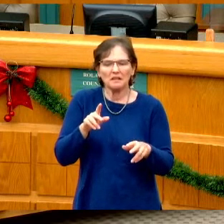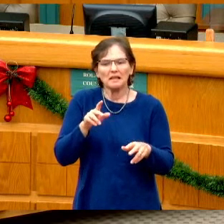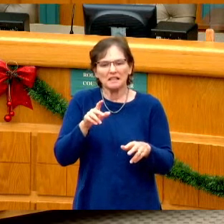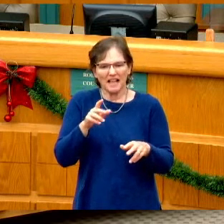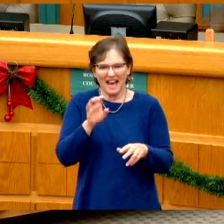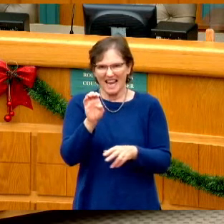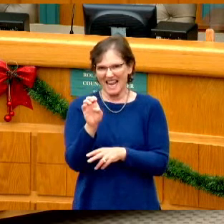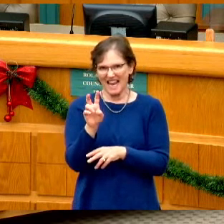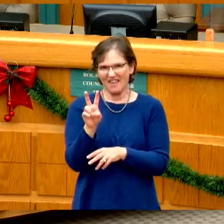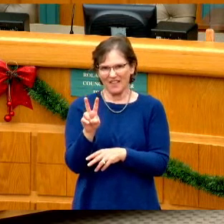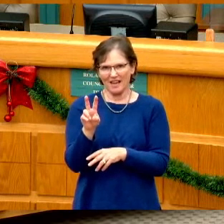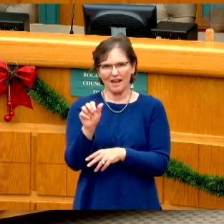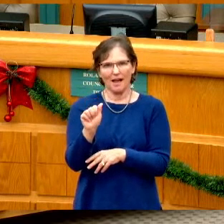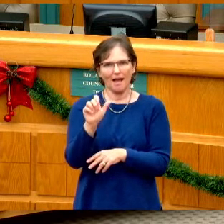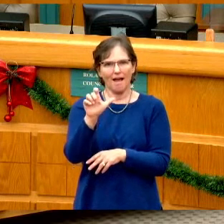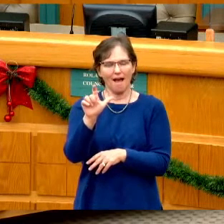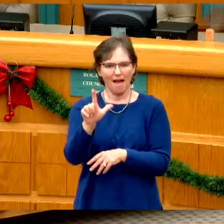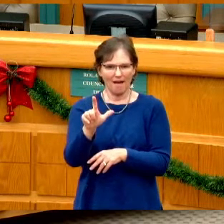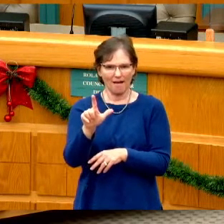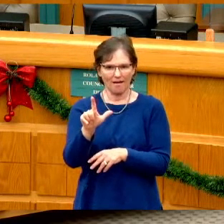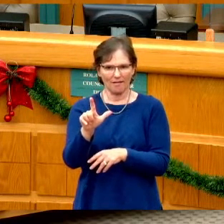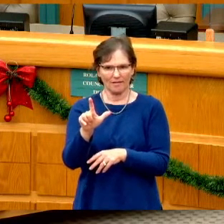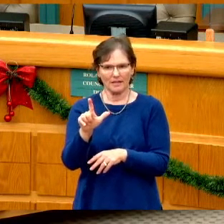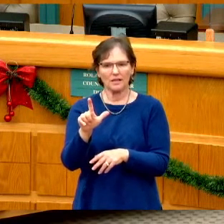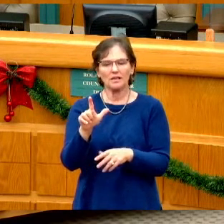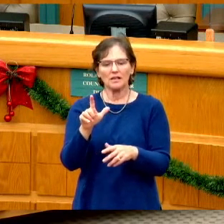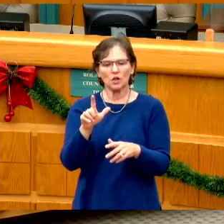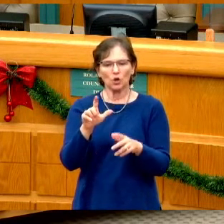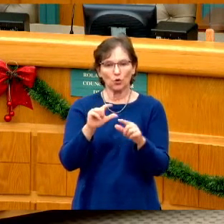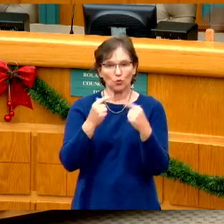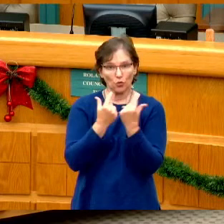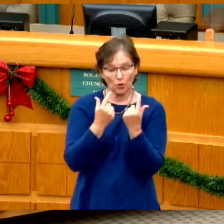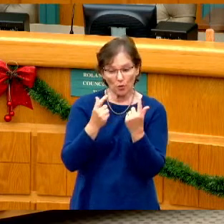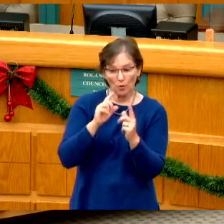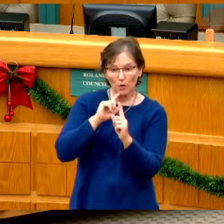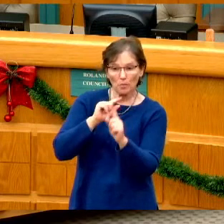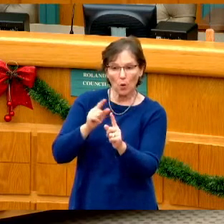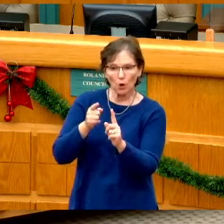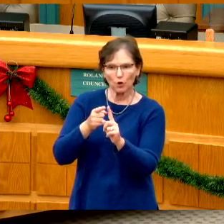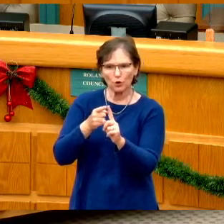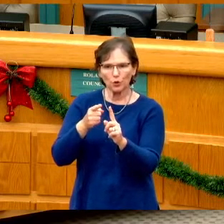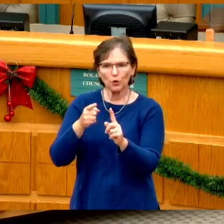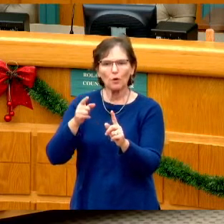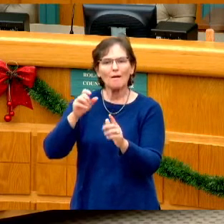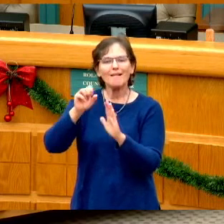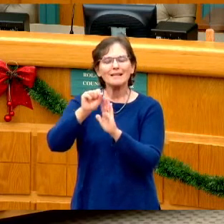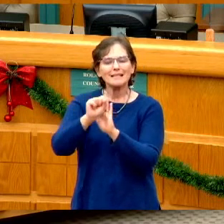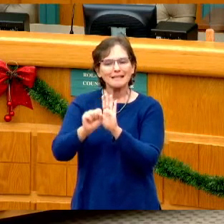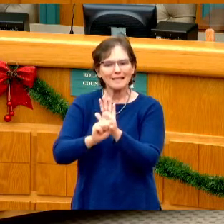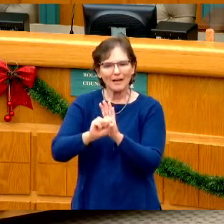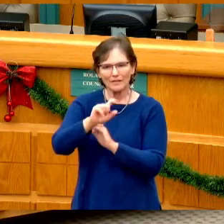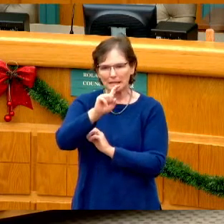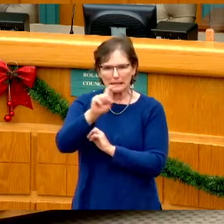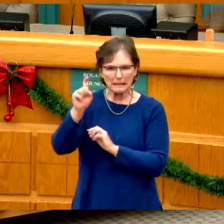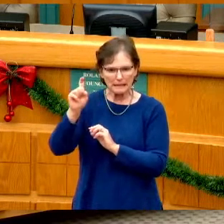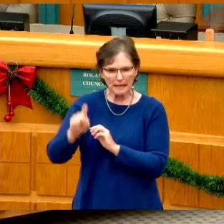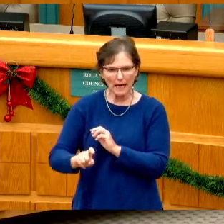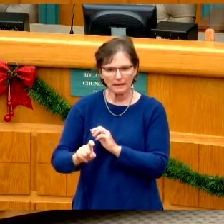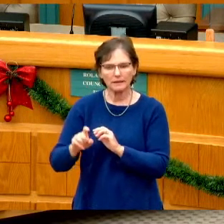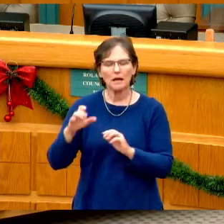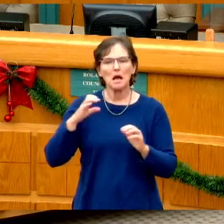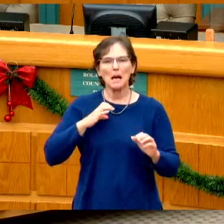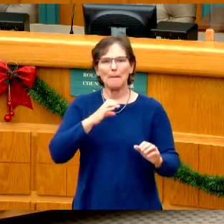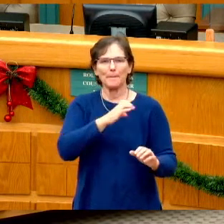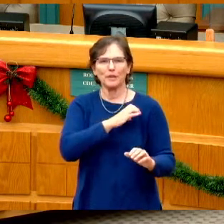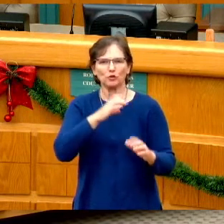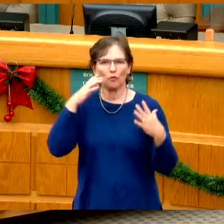John Hellerstadt, the Commissioner of Health for the state of Texas, who makes the final decision on who is vaccinated